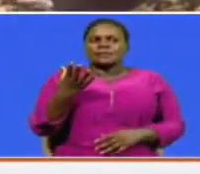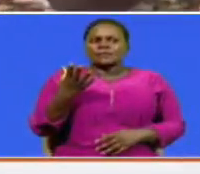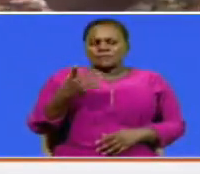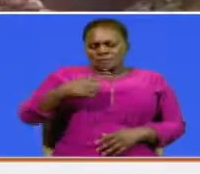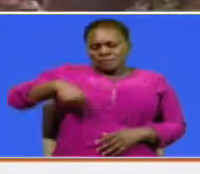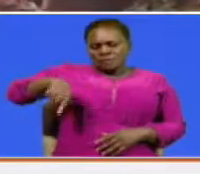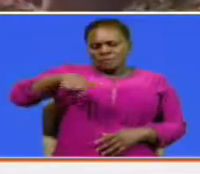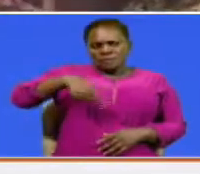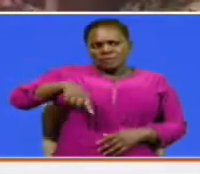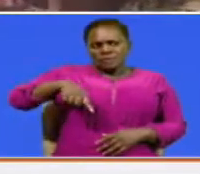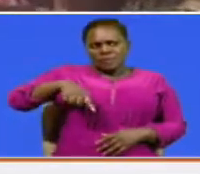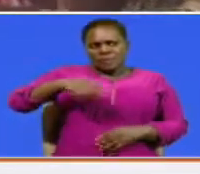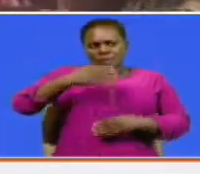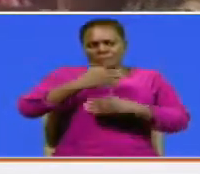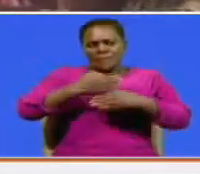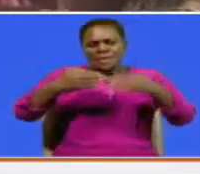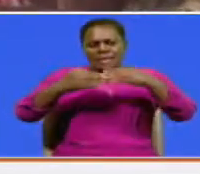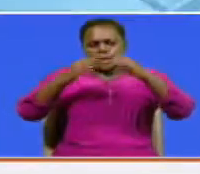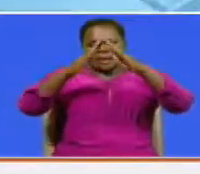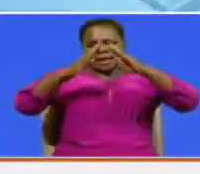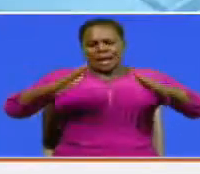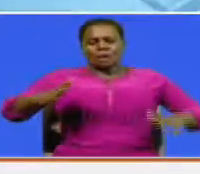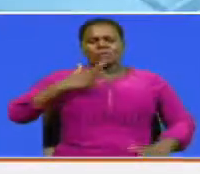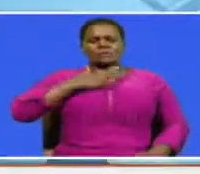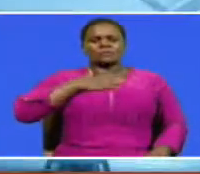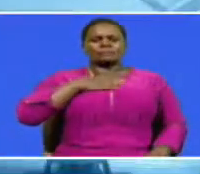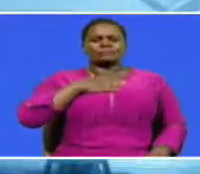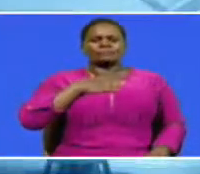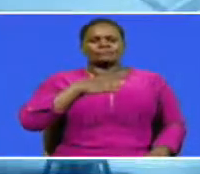sisi tuchenge manyumba.